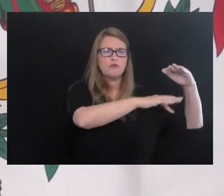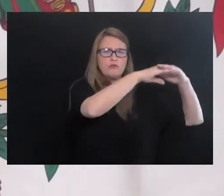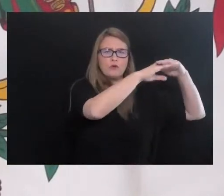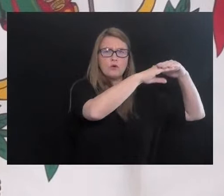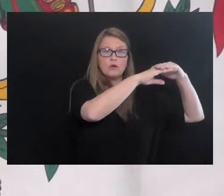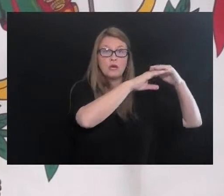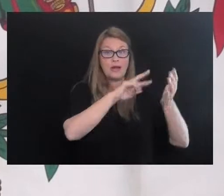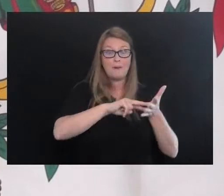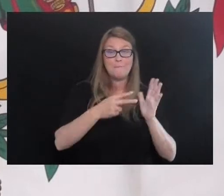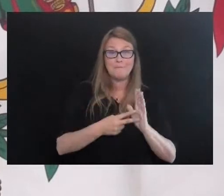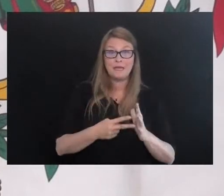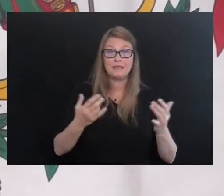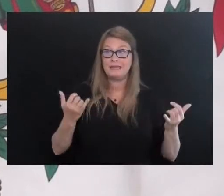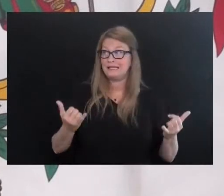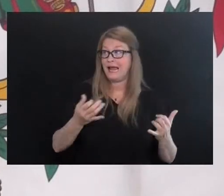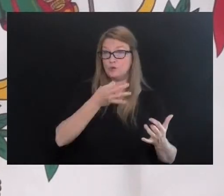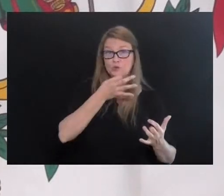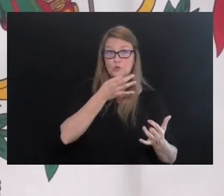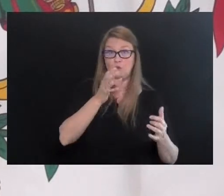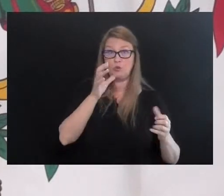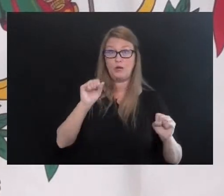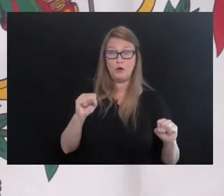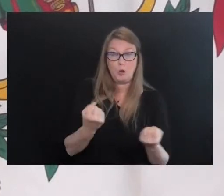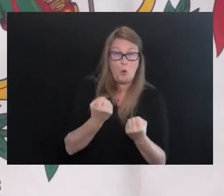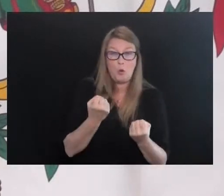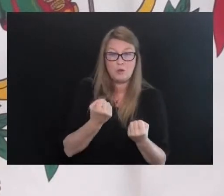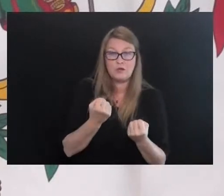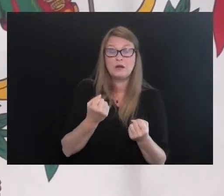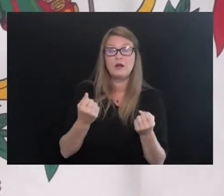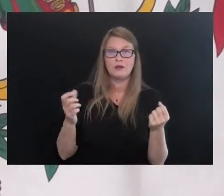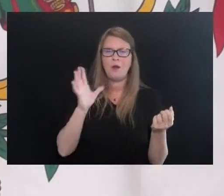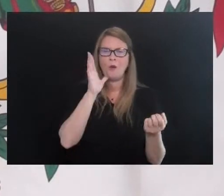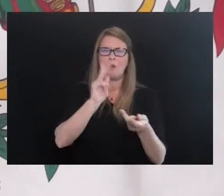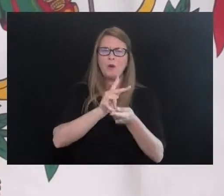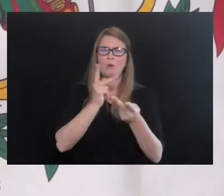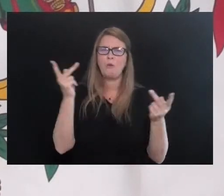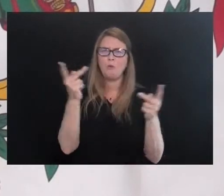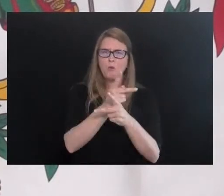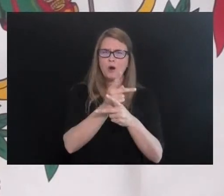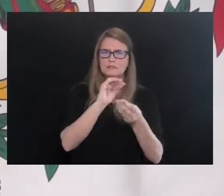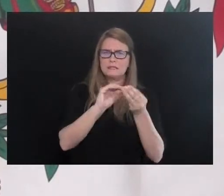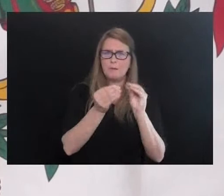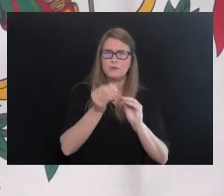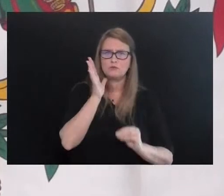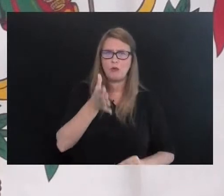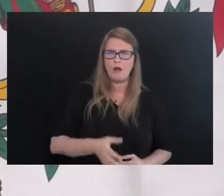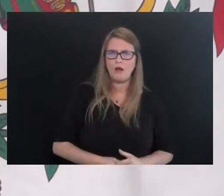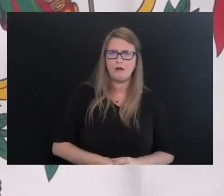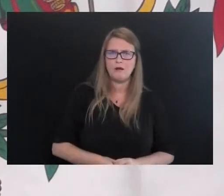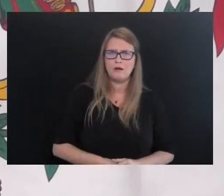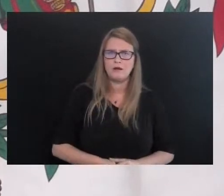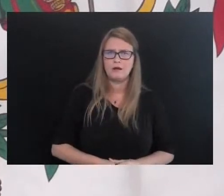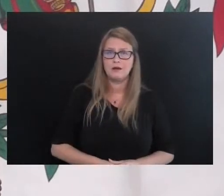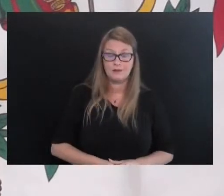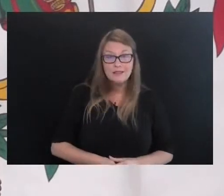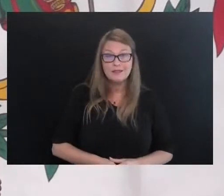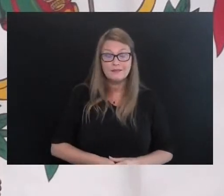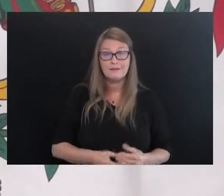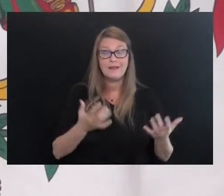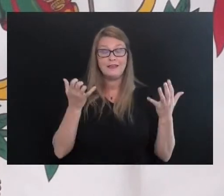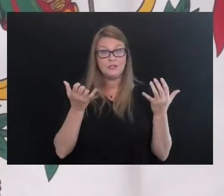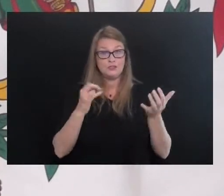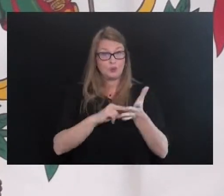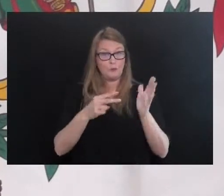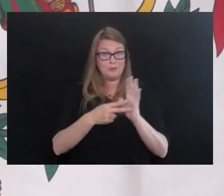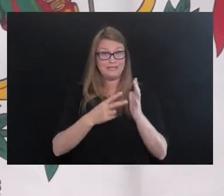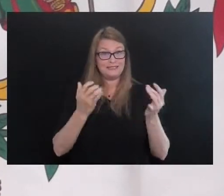get colder and this will get worse. I don't know how to make it any simpler than to say